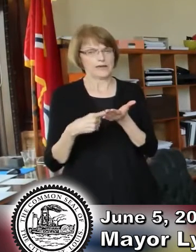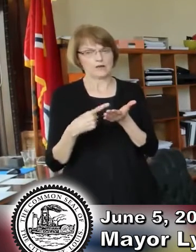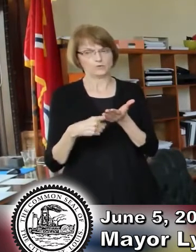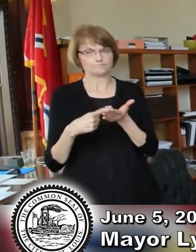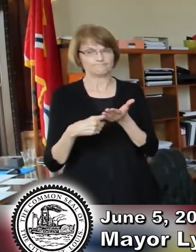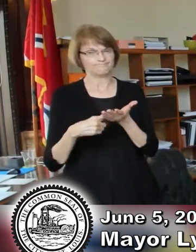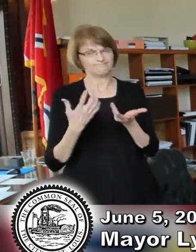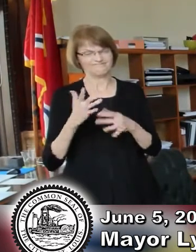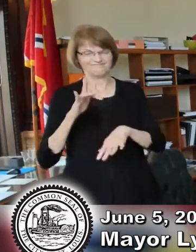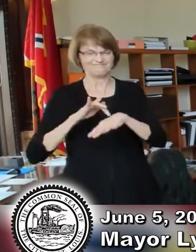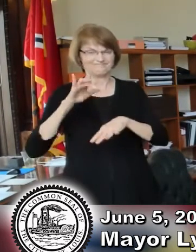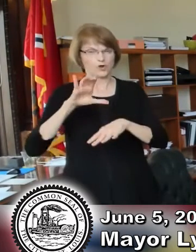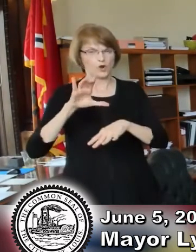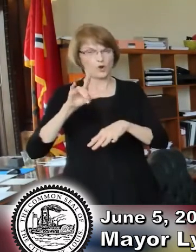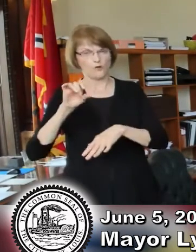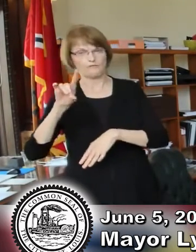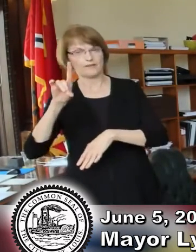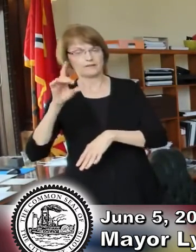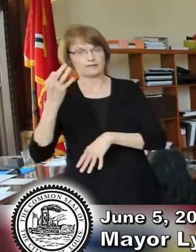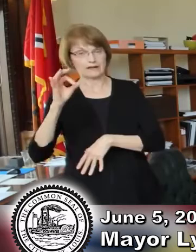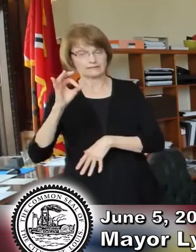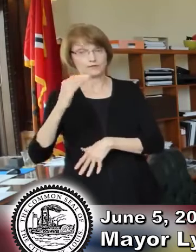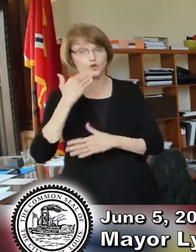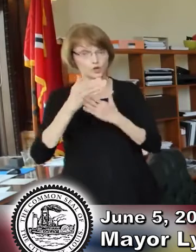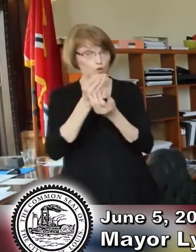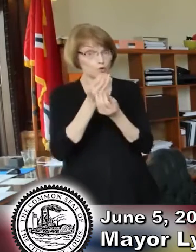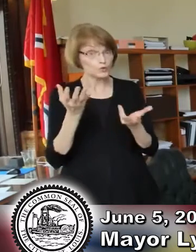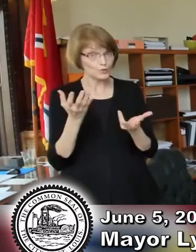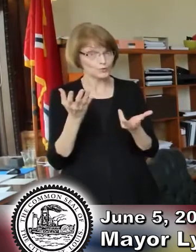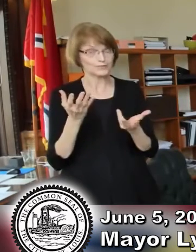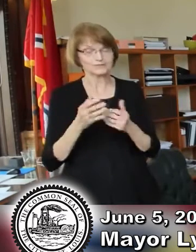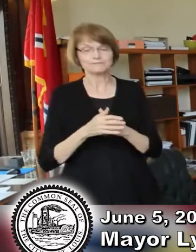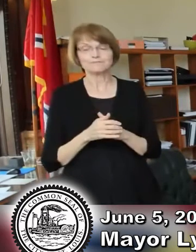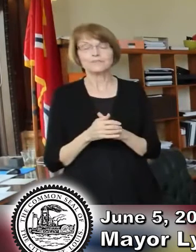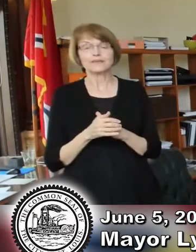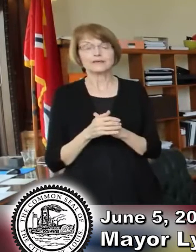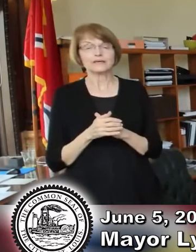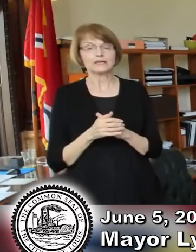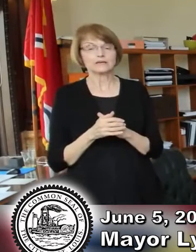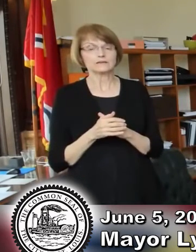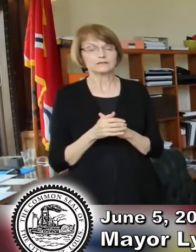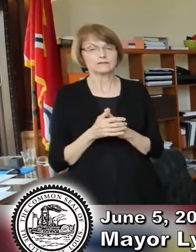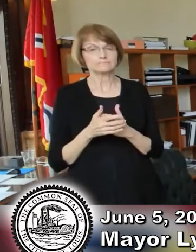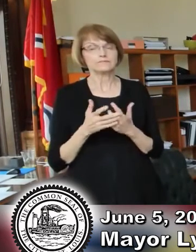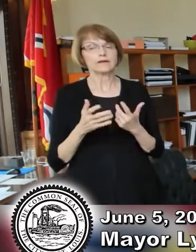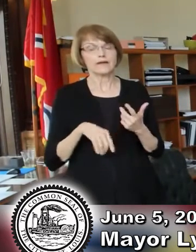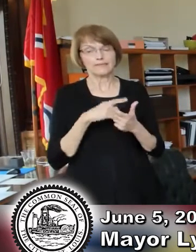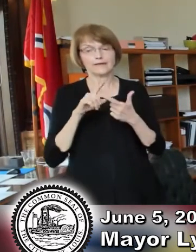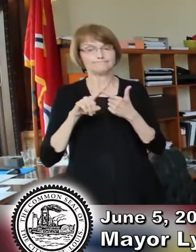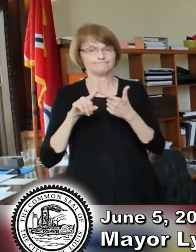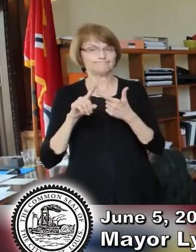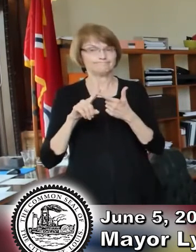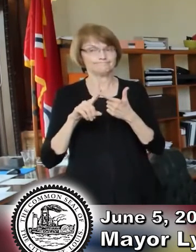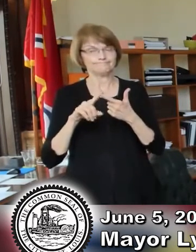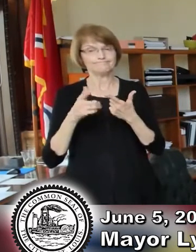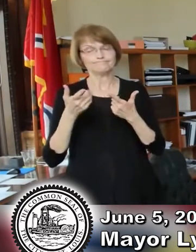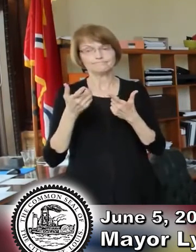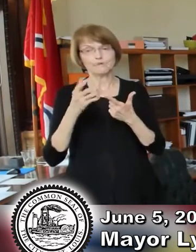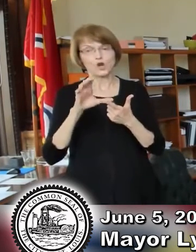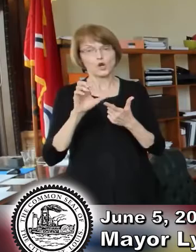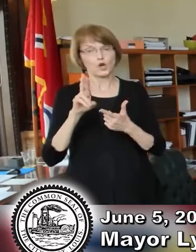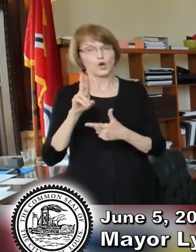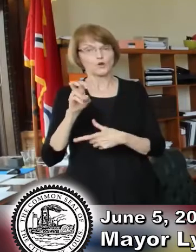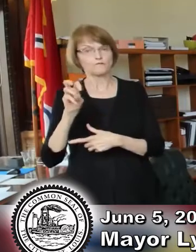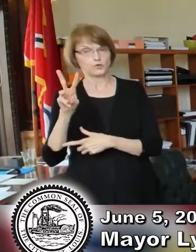about COVID, and there's some good news on that front. And I'll talk a little bit about the curfew